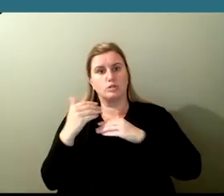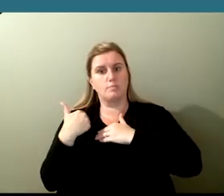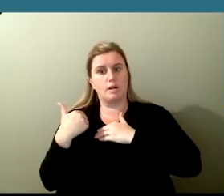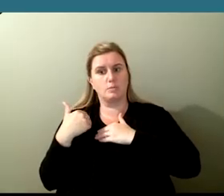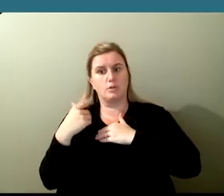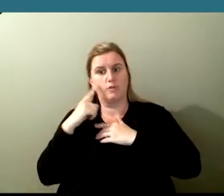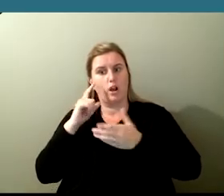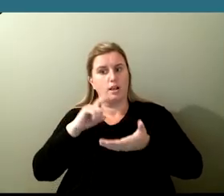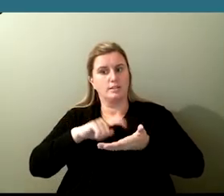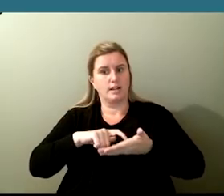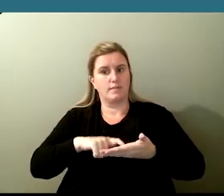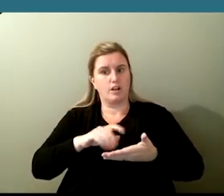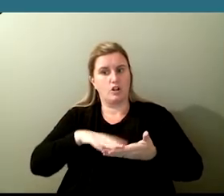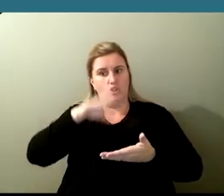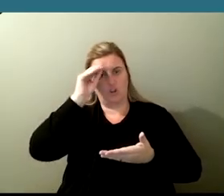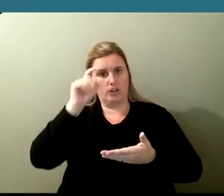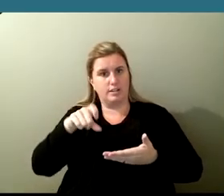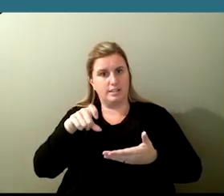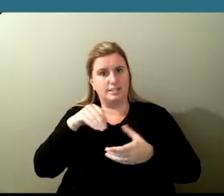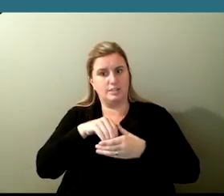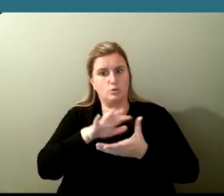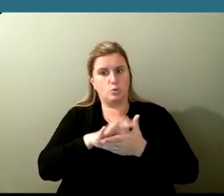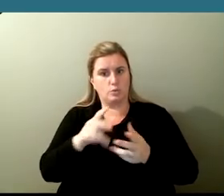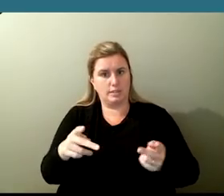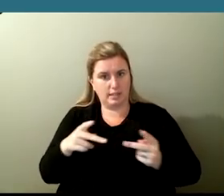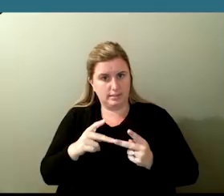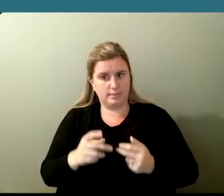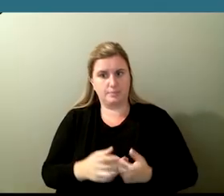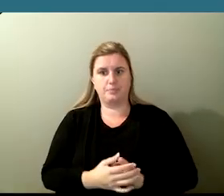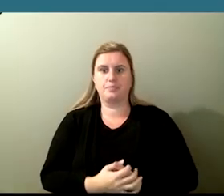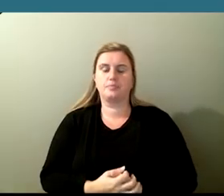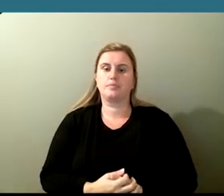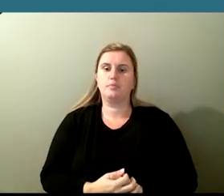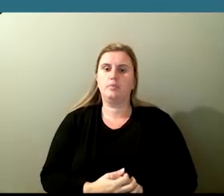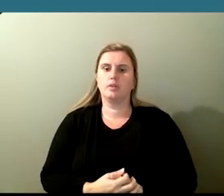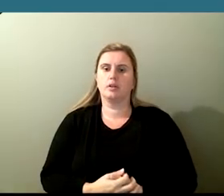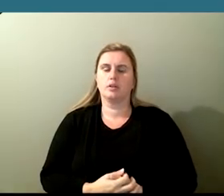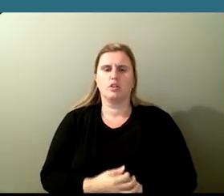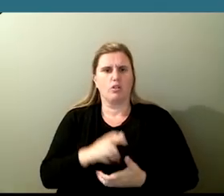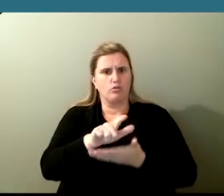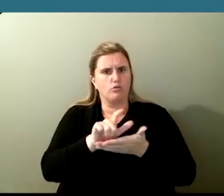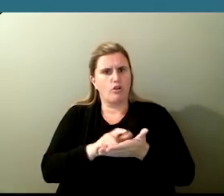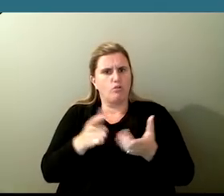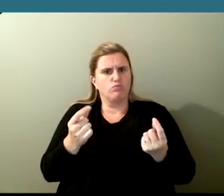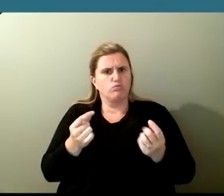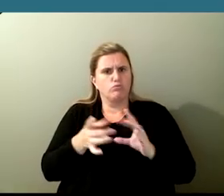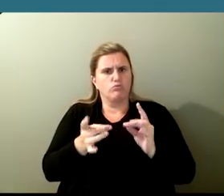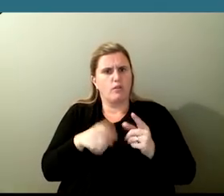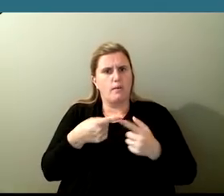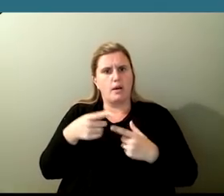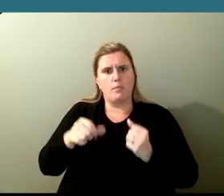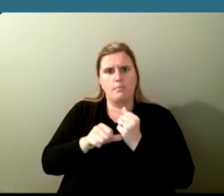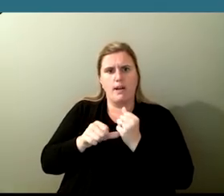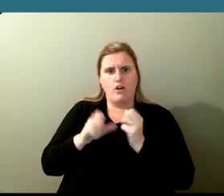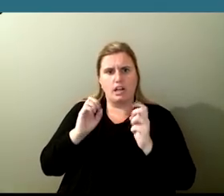for identifying learner needs in school settings. What does the law say about paraeducator